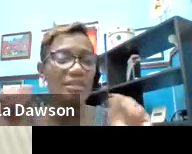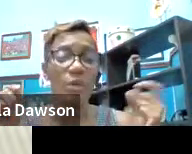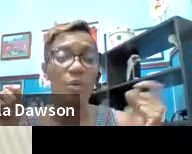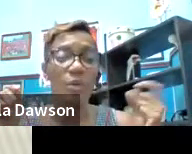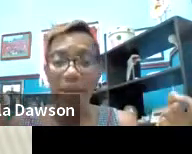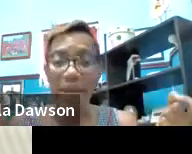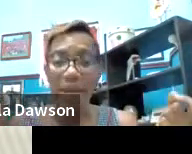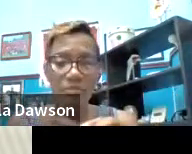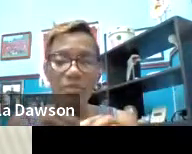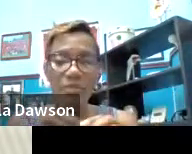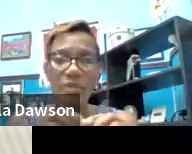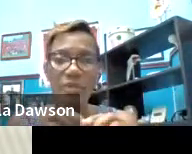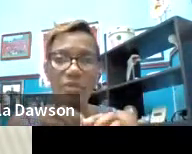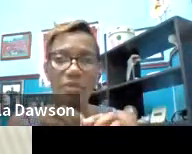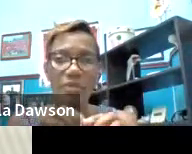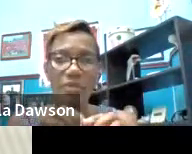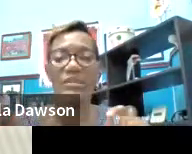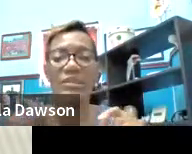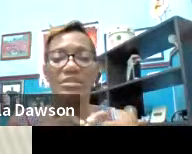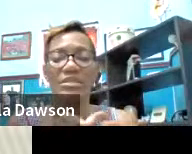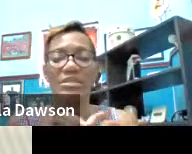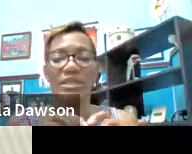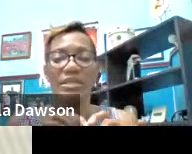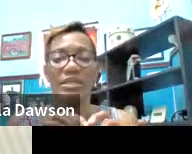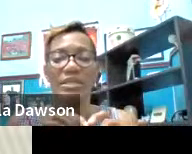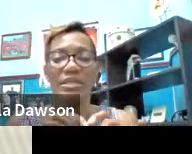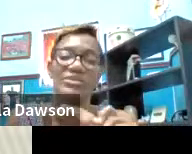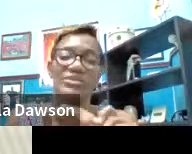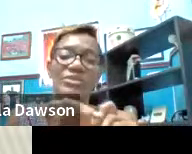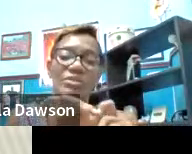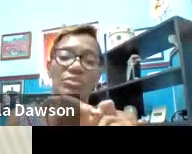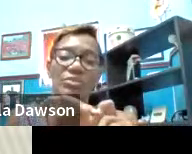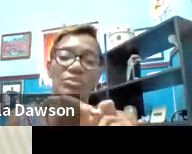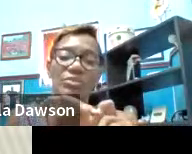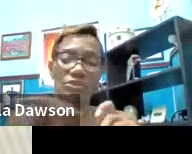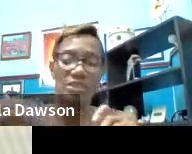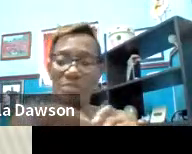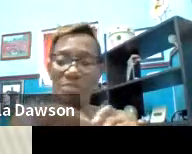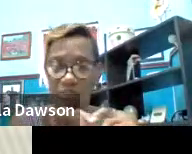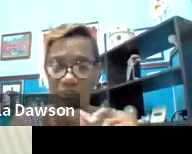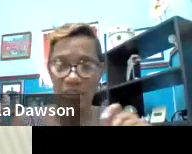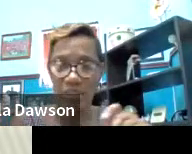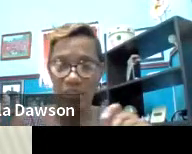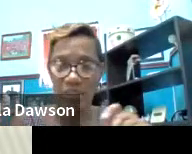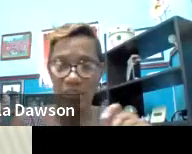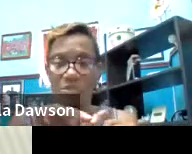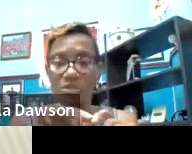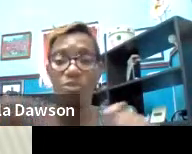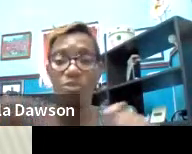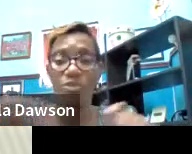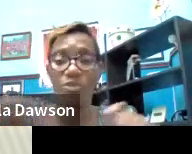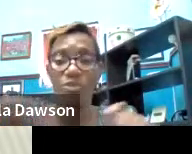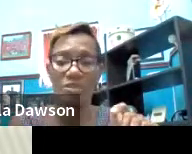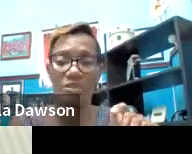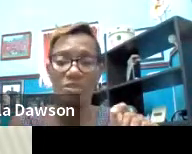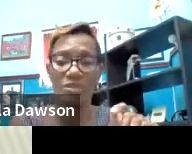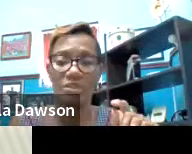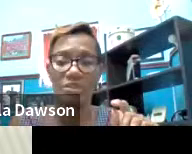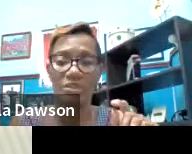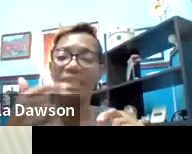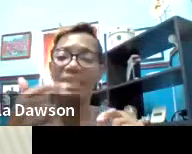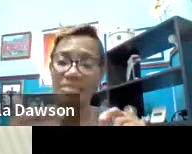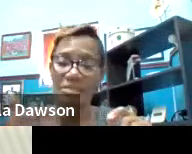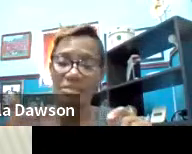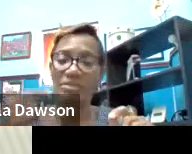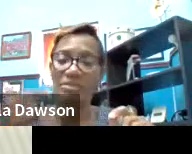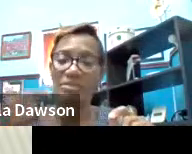like an electrical wire. The copper on the inside is actually the what transmit the electricity, which is the nerve impulses.